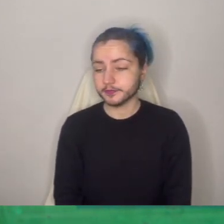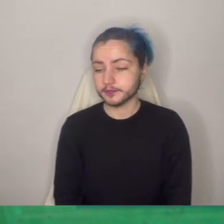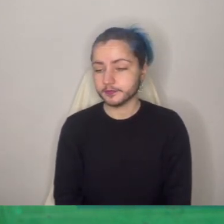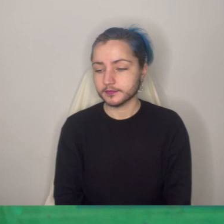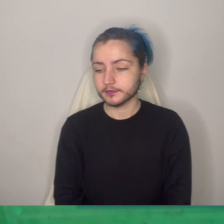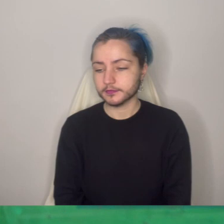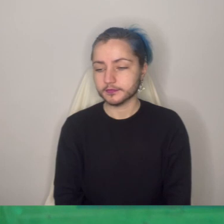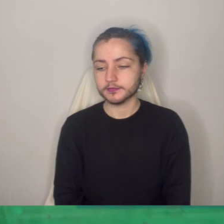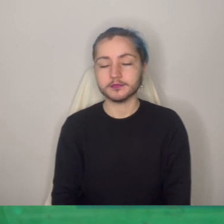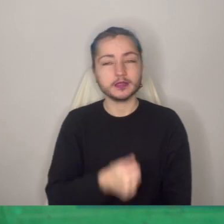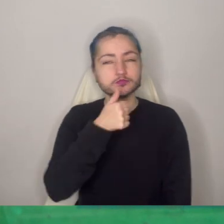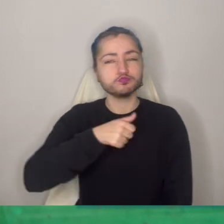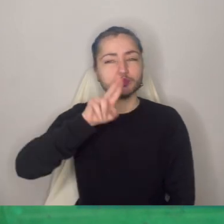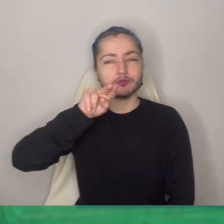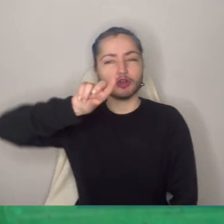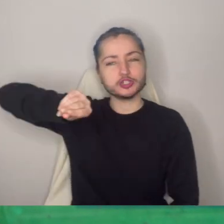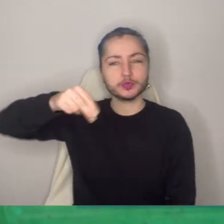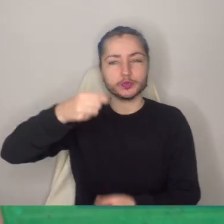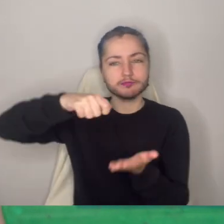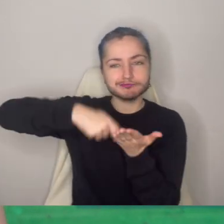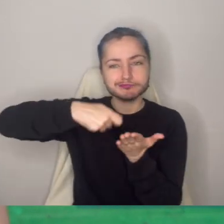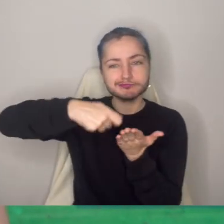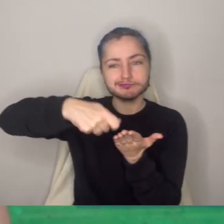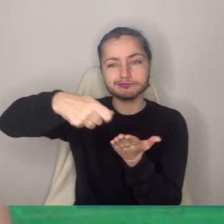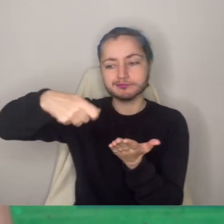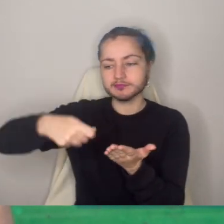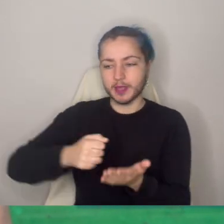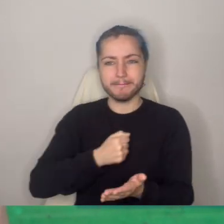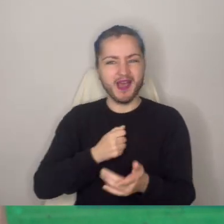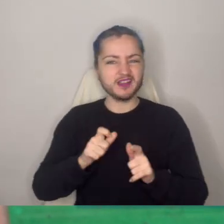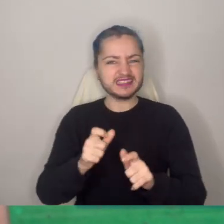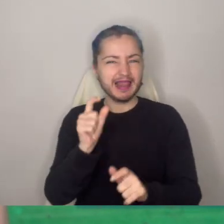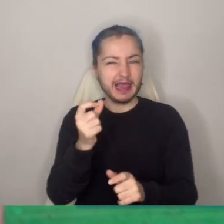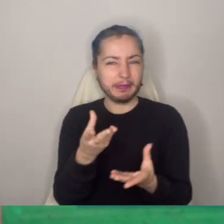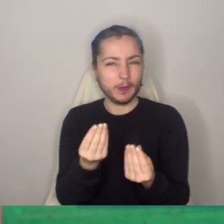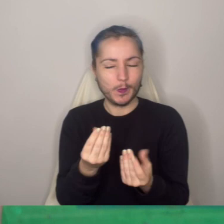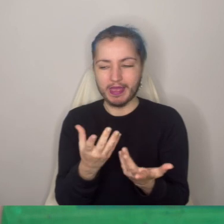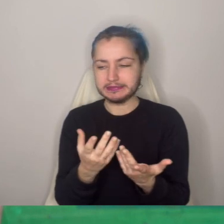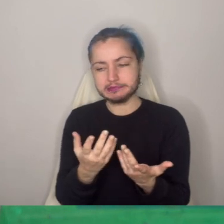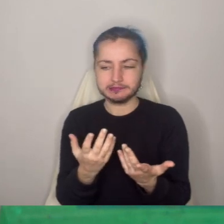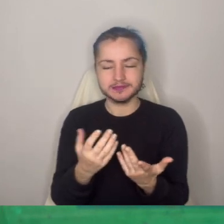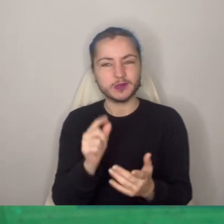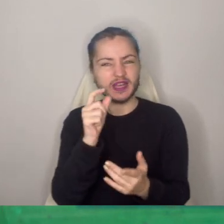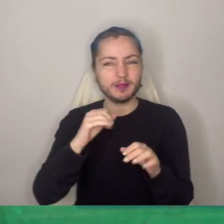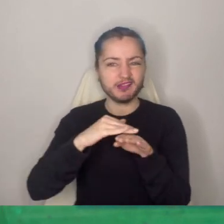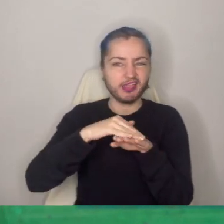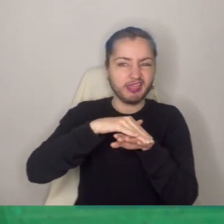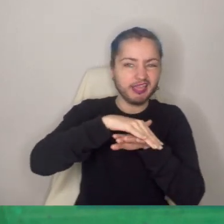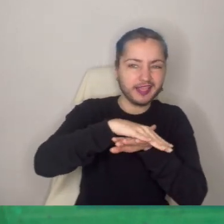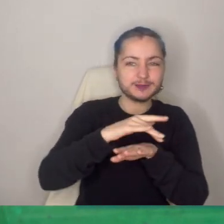and just poke it down with my brush. Mine is still wet, so it's kind of bleeding onto the yellow bit a little bit.